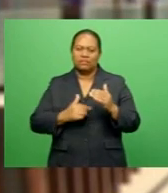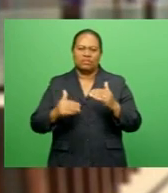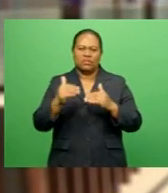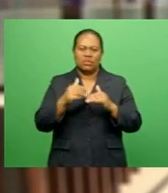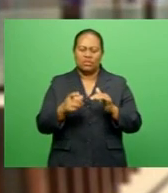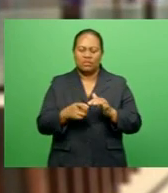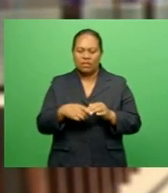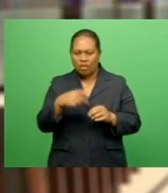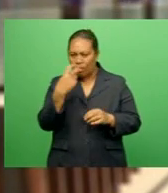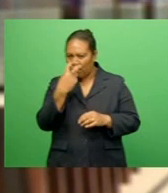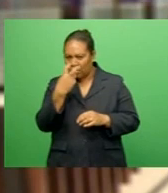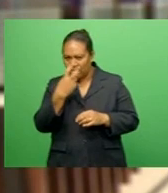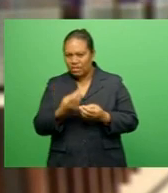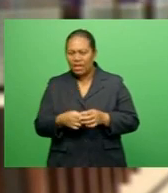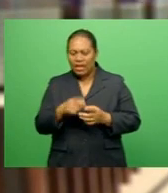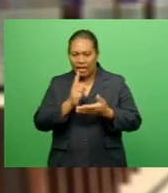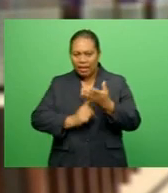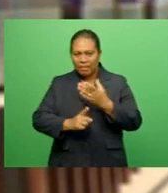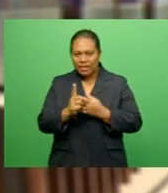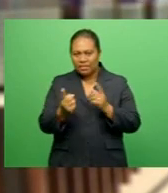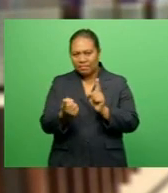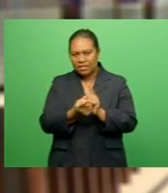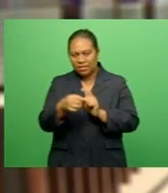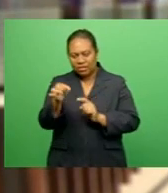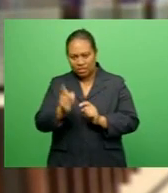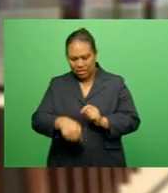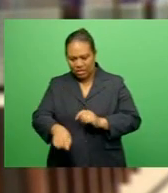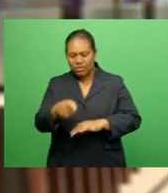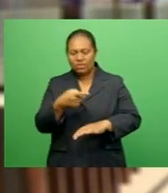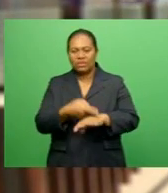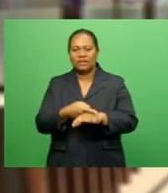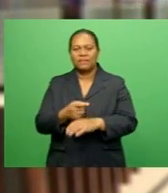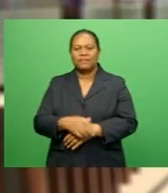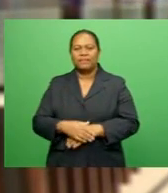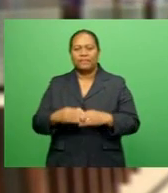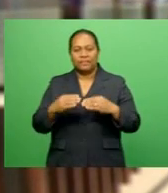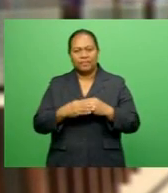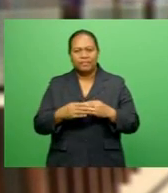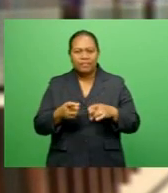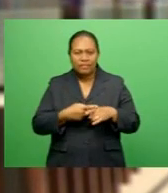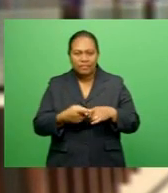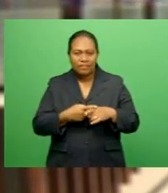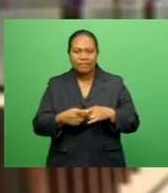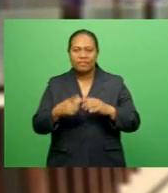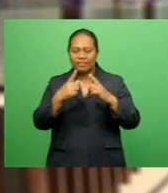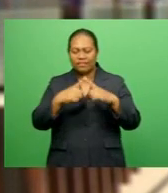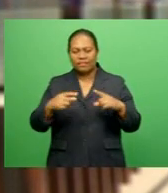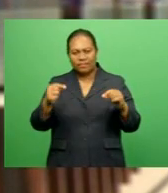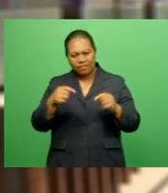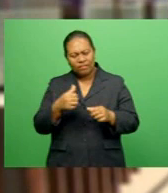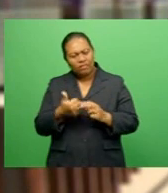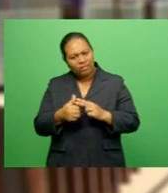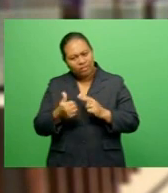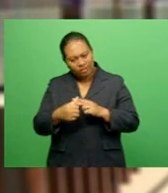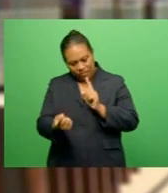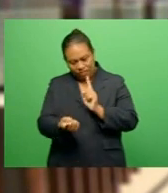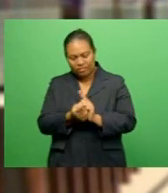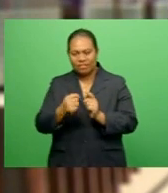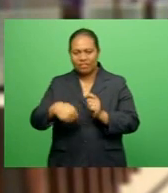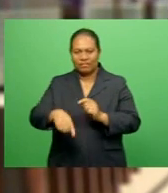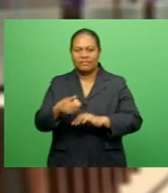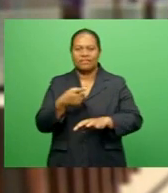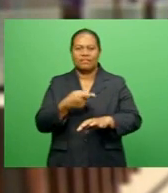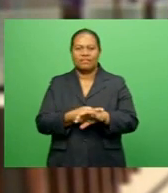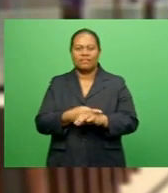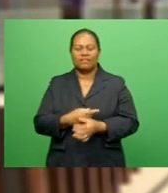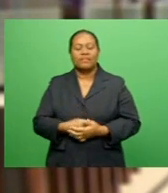Reserve's monetary policy meeting this week. Aside from the Fed, the Bank of England and the Bank of Japan are also set to meet this week, and all